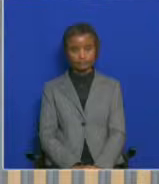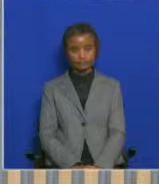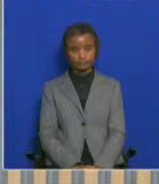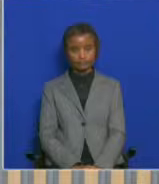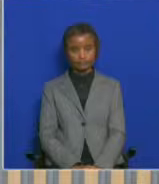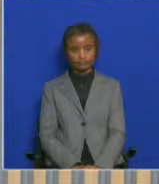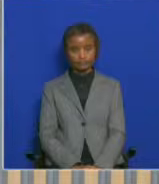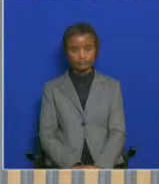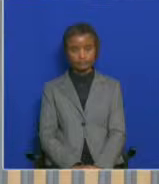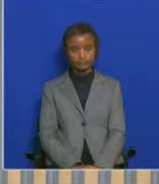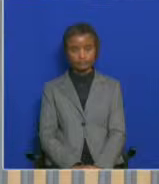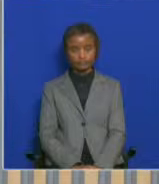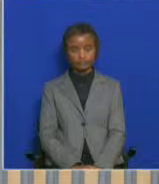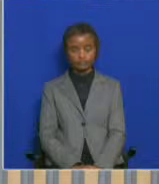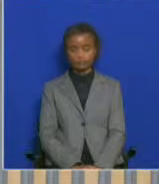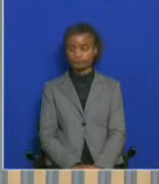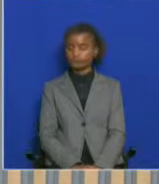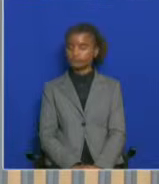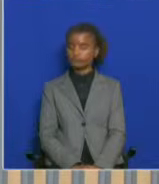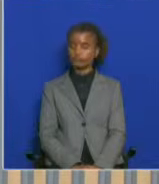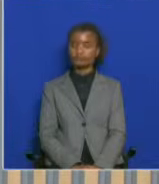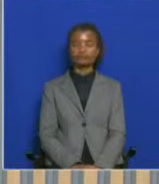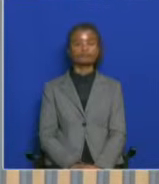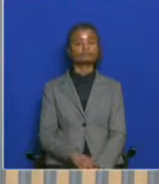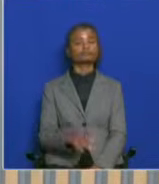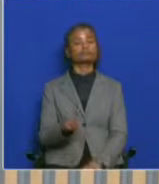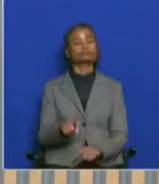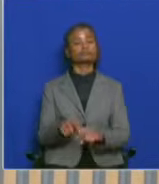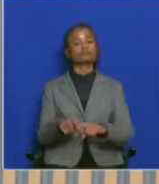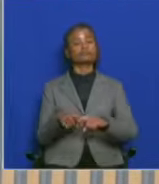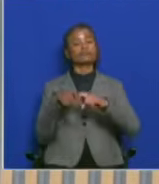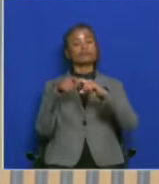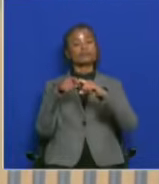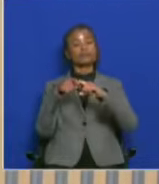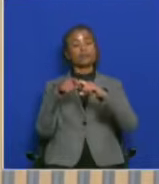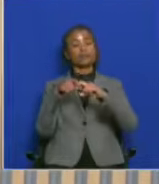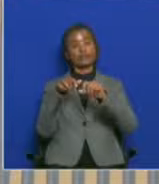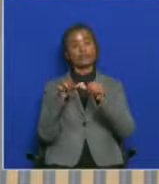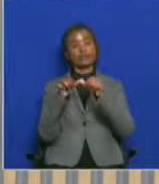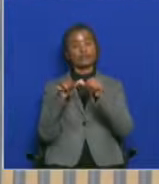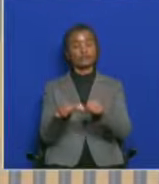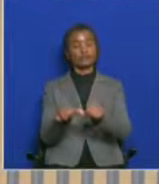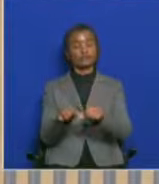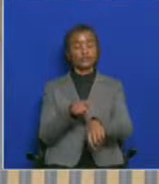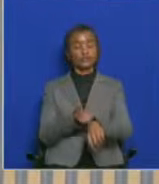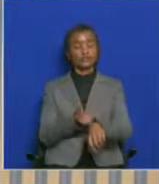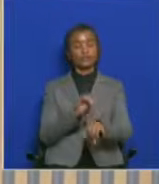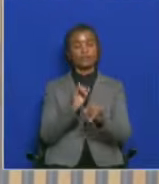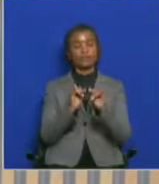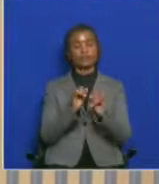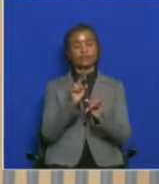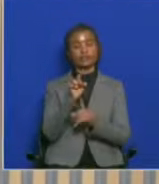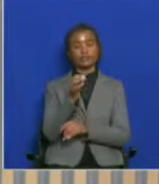Let's adjourn and resume at 11:30. Thank you, Chair.